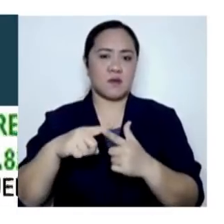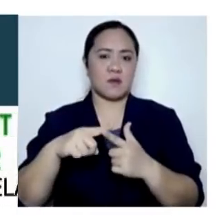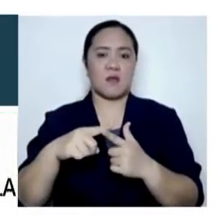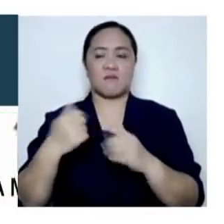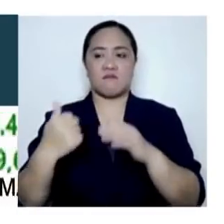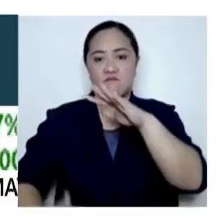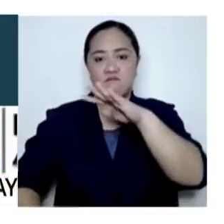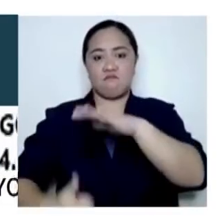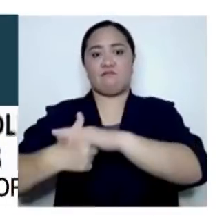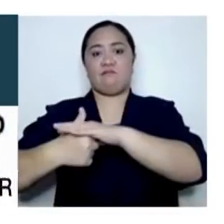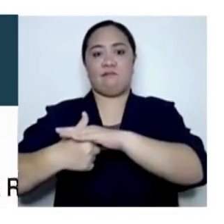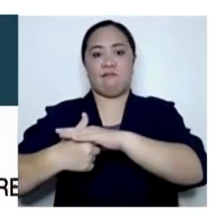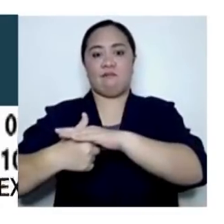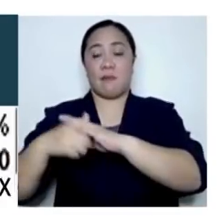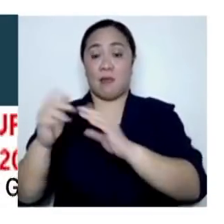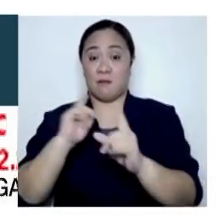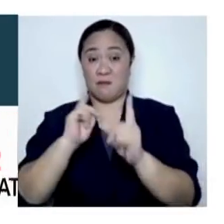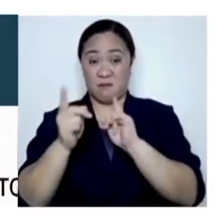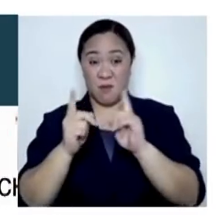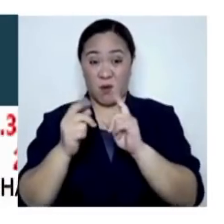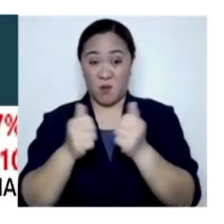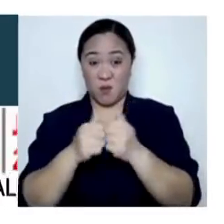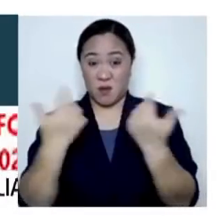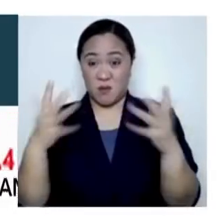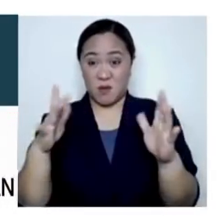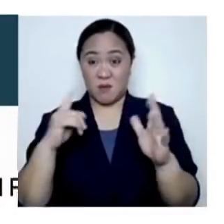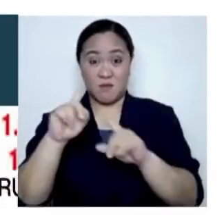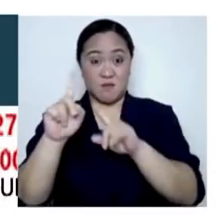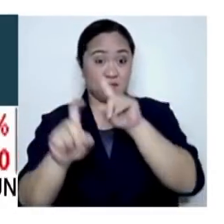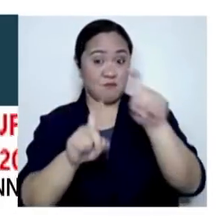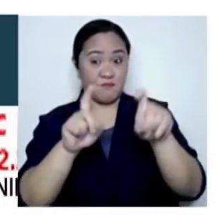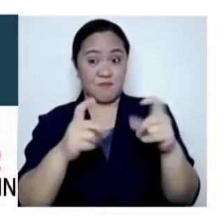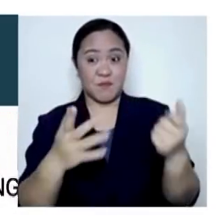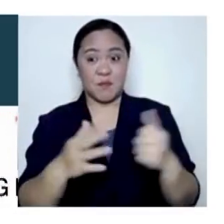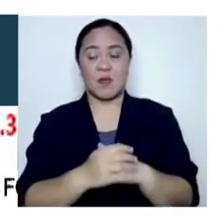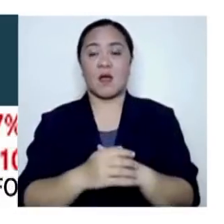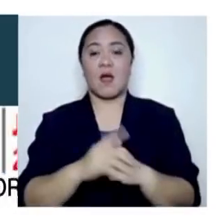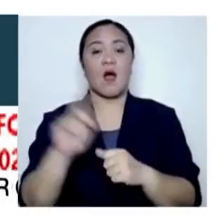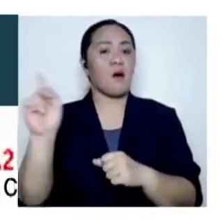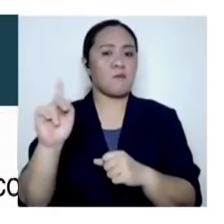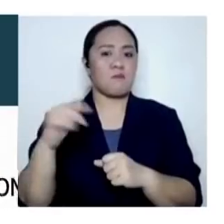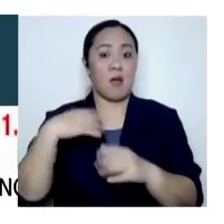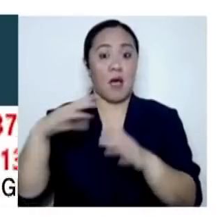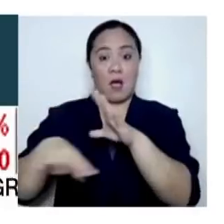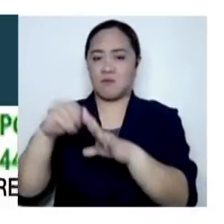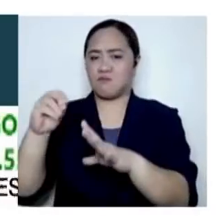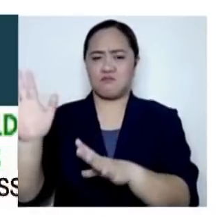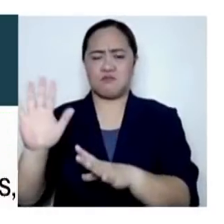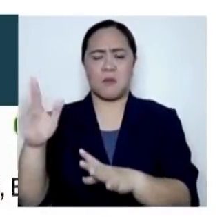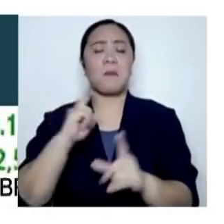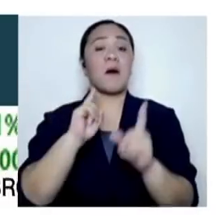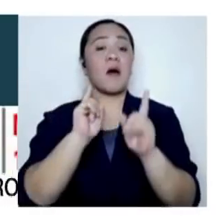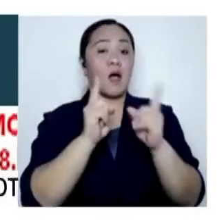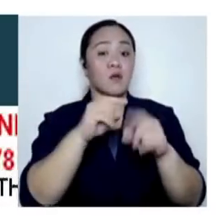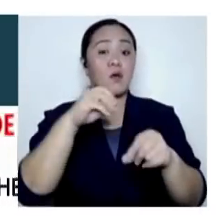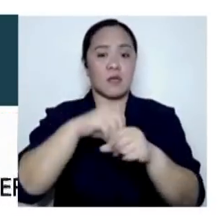But have you talked to him after? No, I don't talk with him except in the Senate. I don't talk to them because